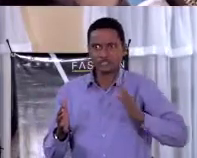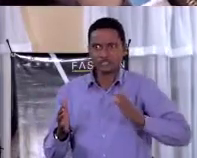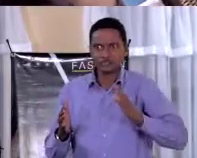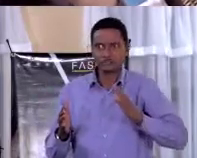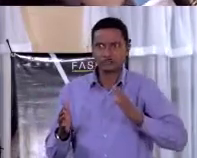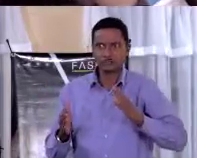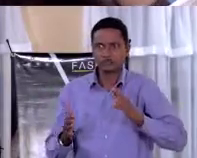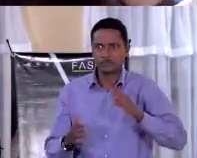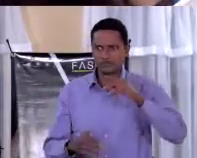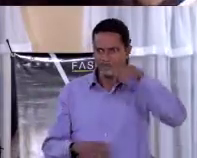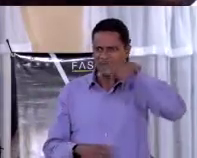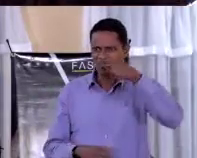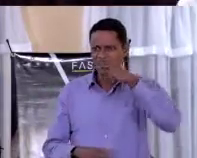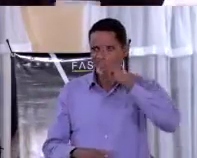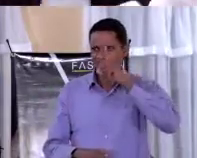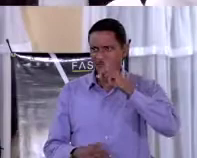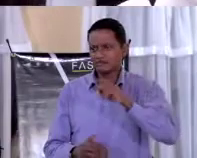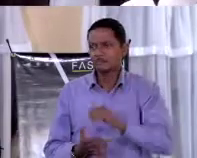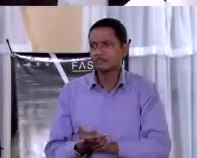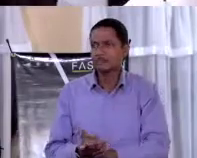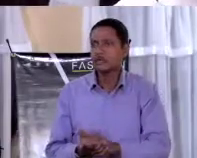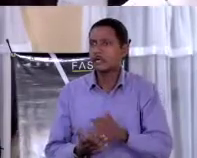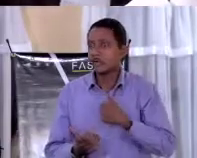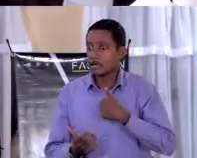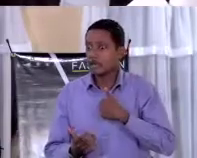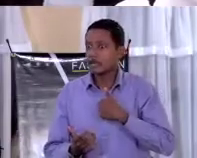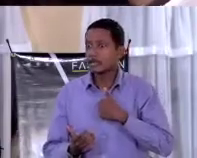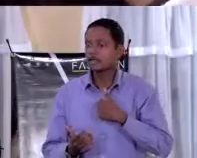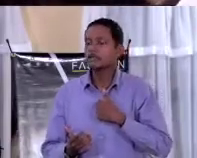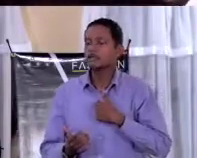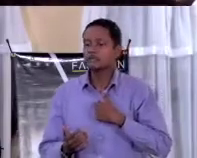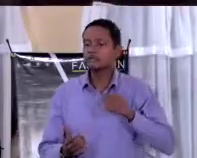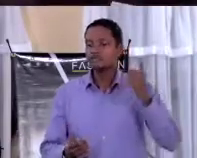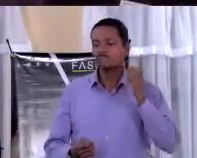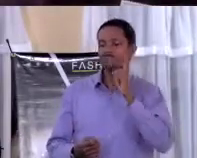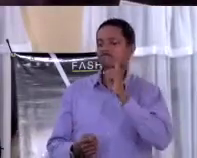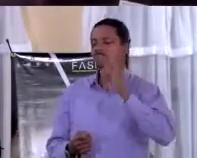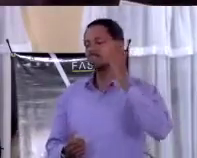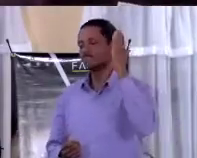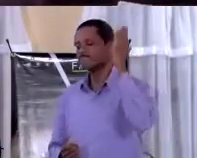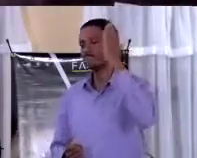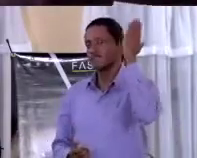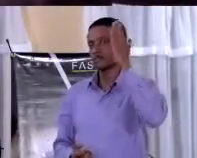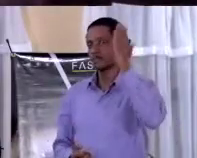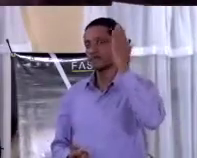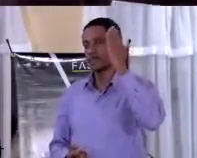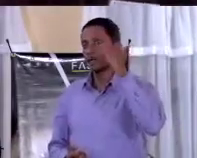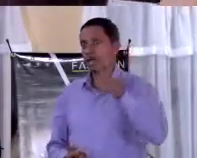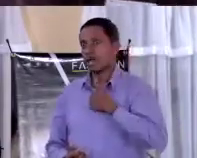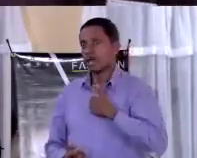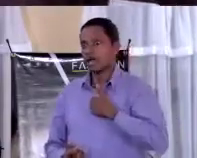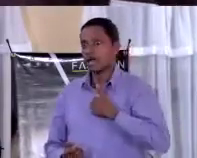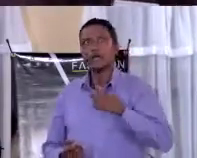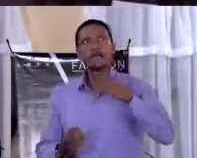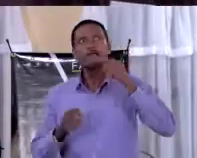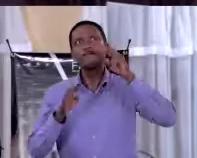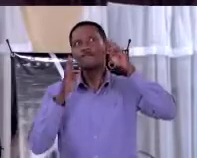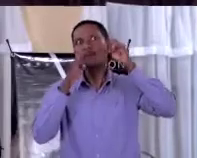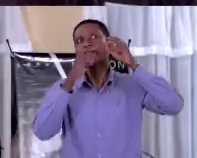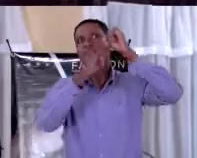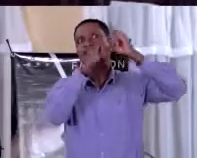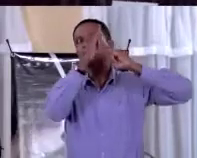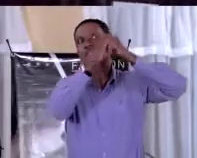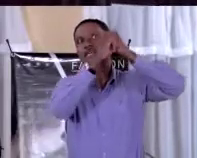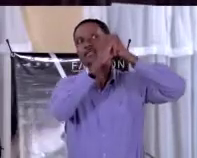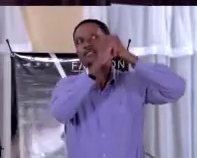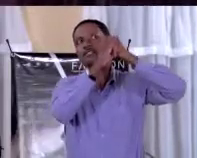international market and try to create the way from what we see there to take over there in terms of bringing it back here